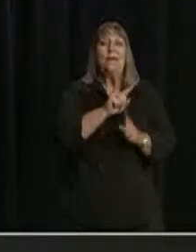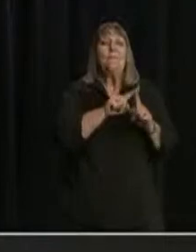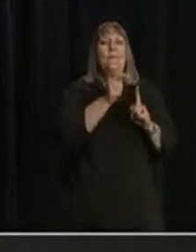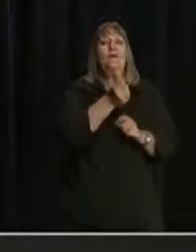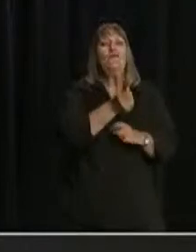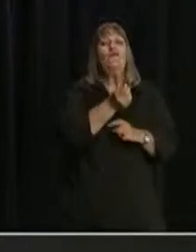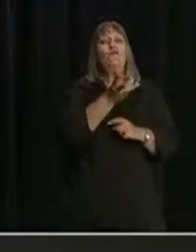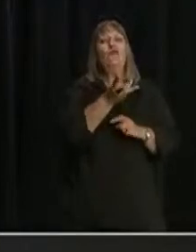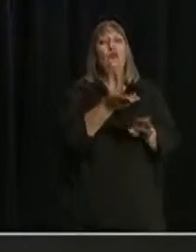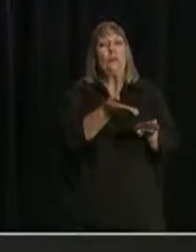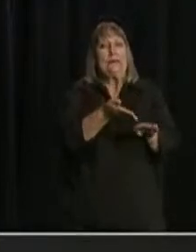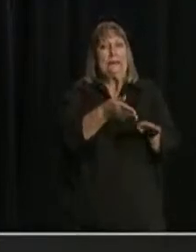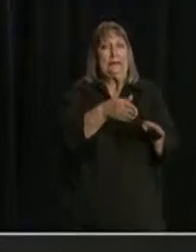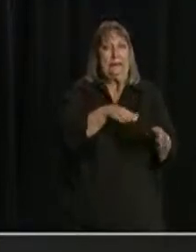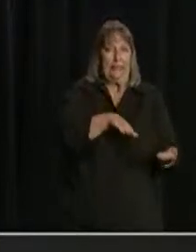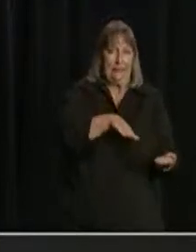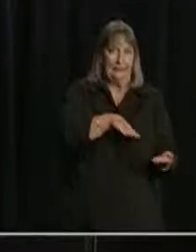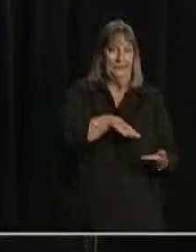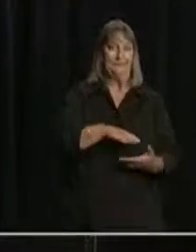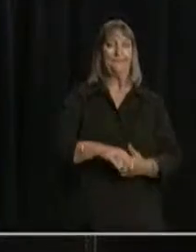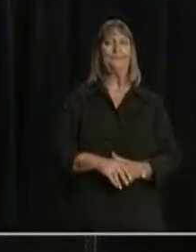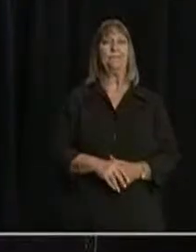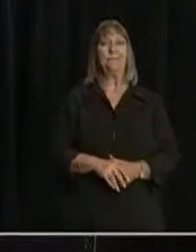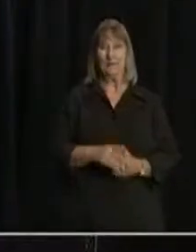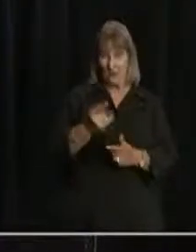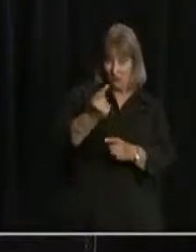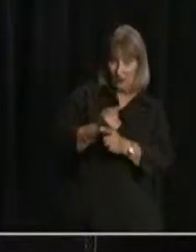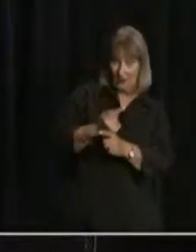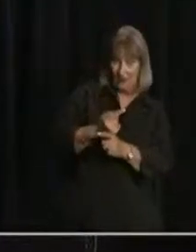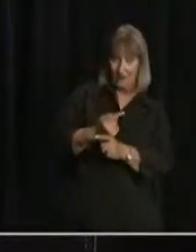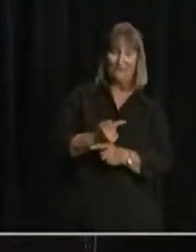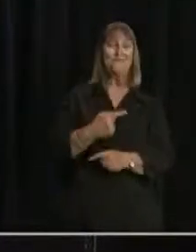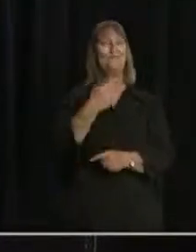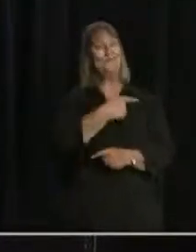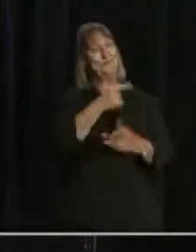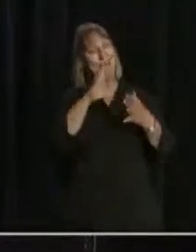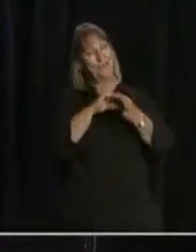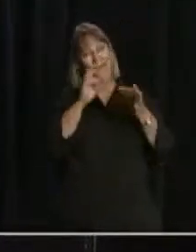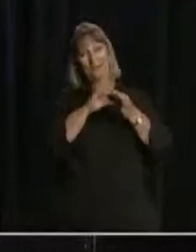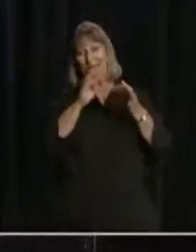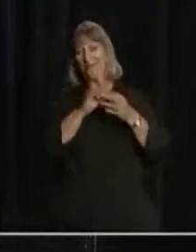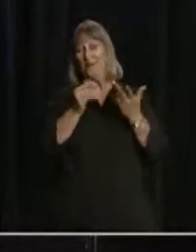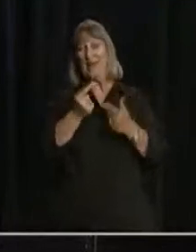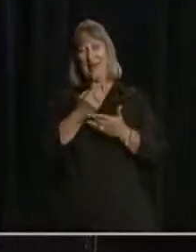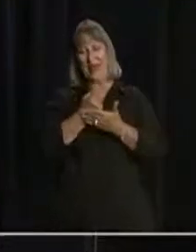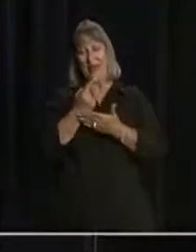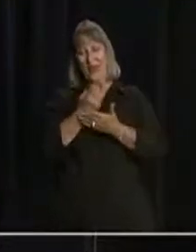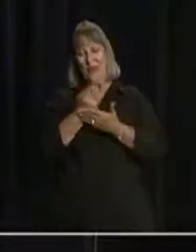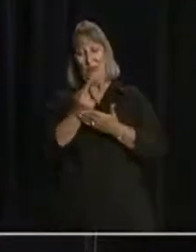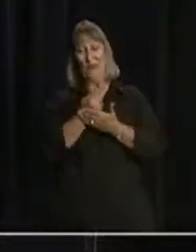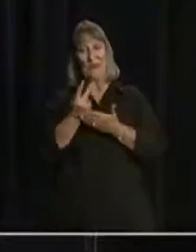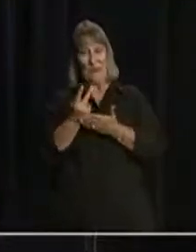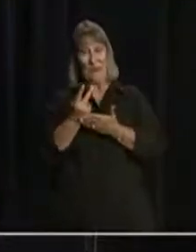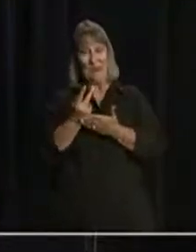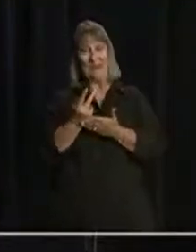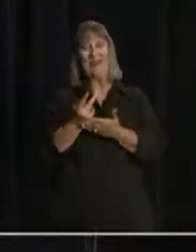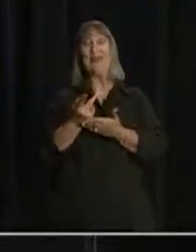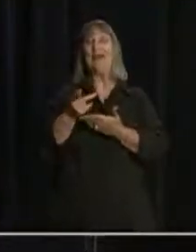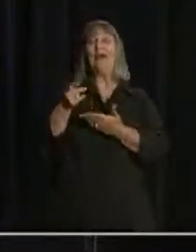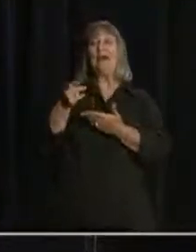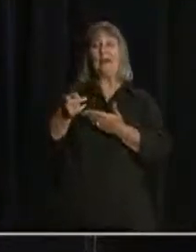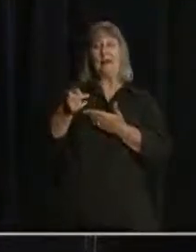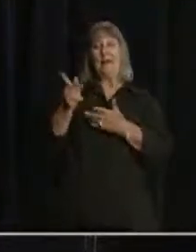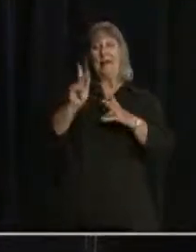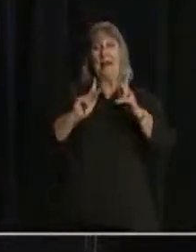among the vaccinated? Yeah, again, we've been talking about this for the last few weeks, that this is a pandemic of the unvaccinated.